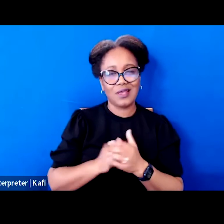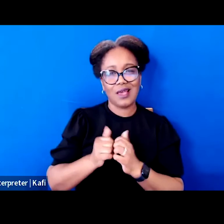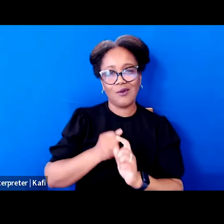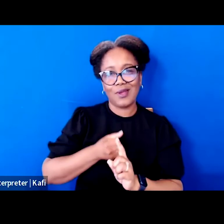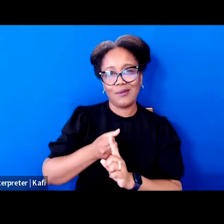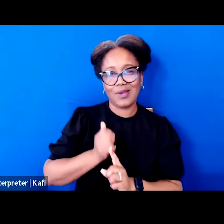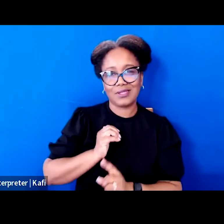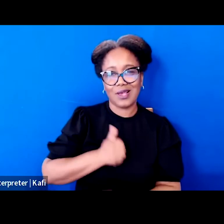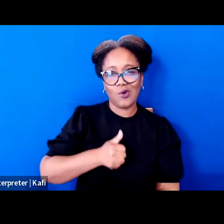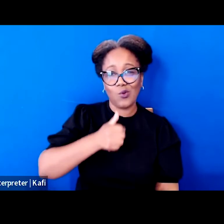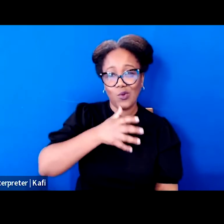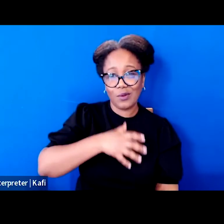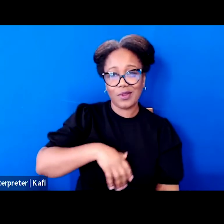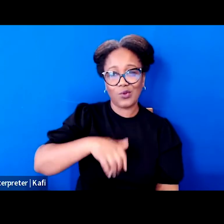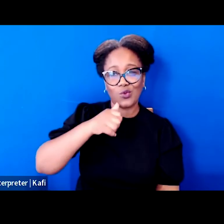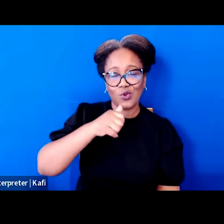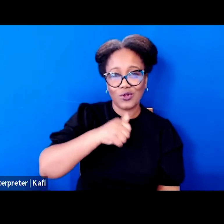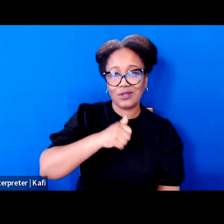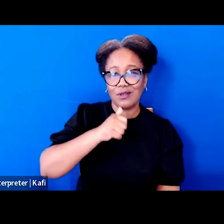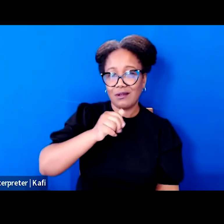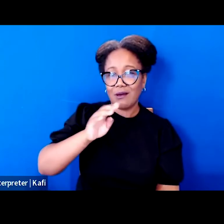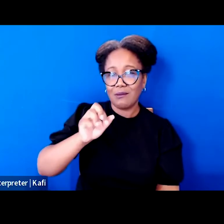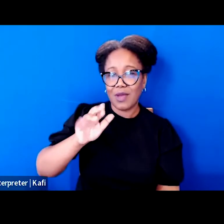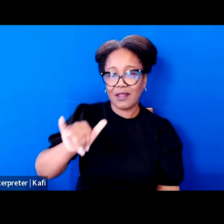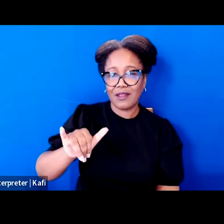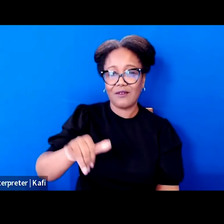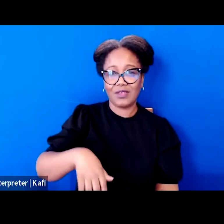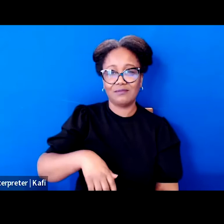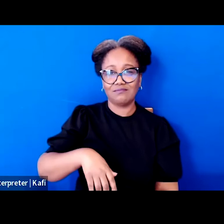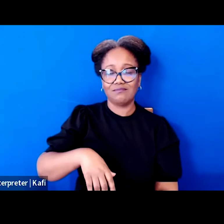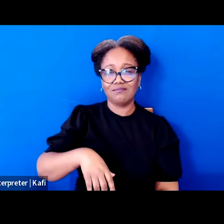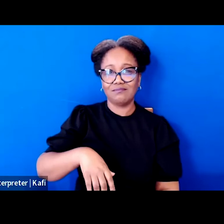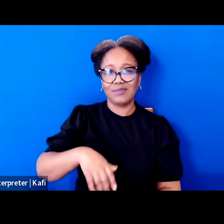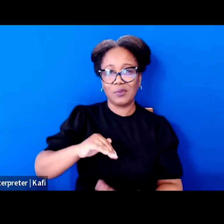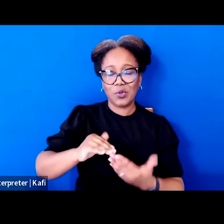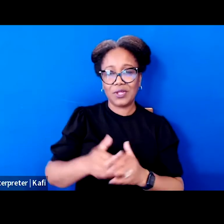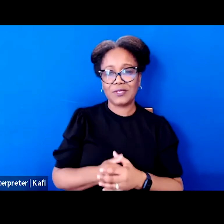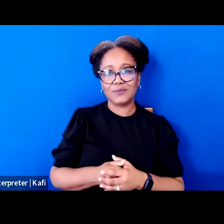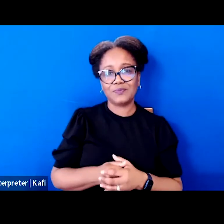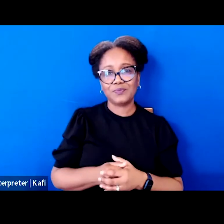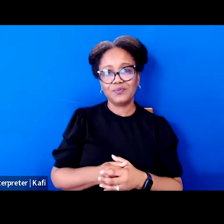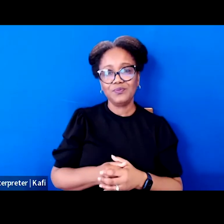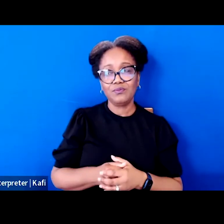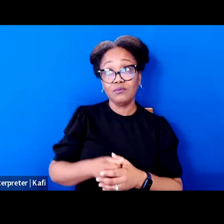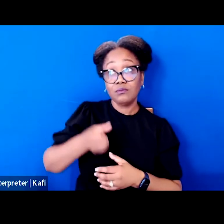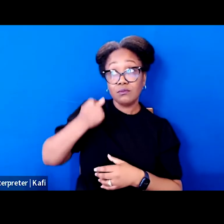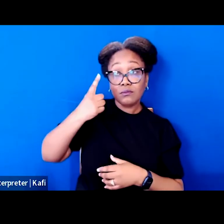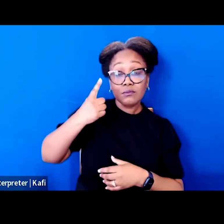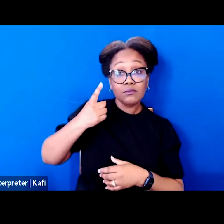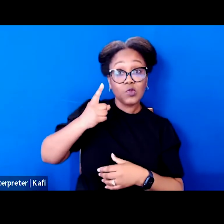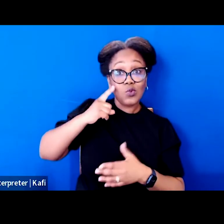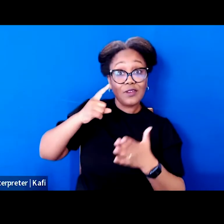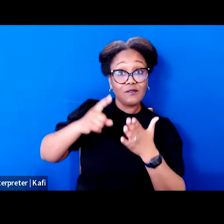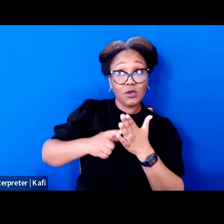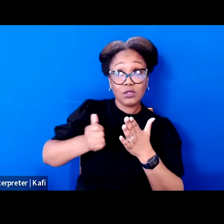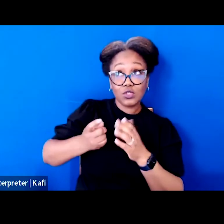to the media as of recent. In the past couple of years, there's been an increase of violence, or at least